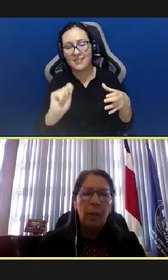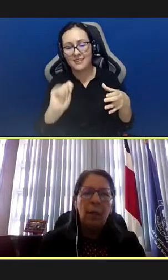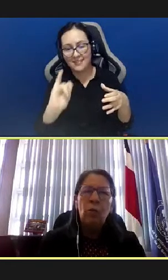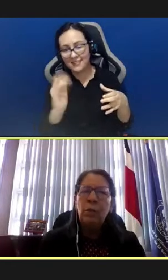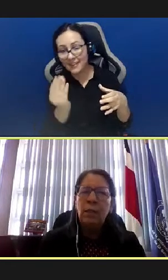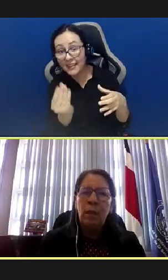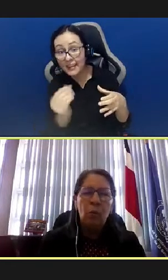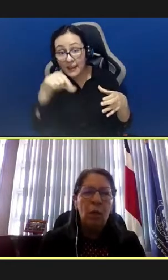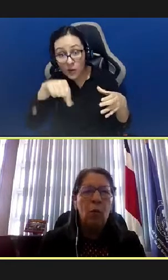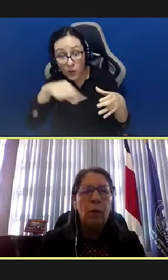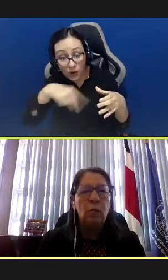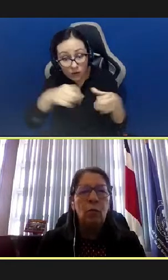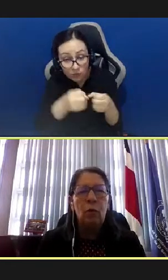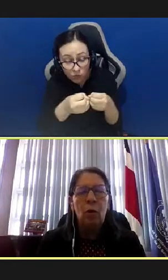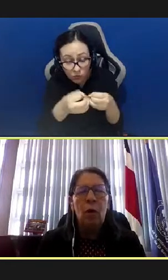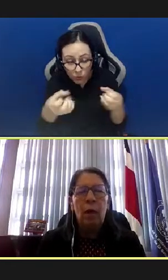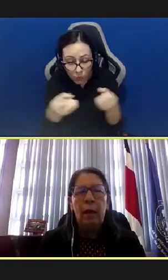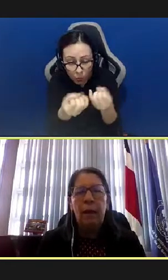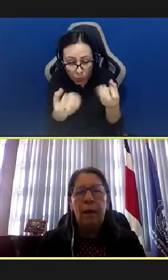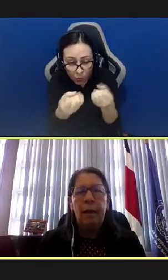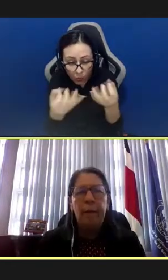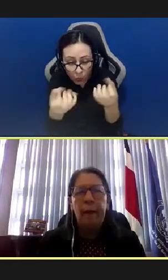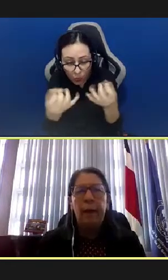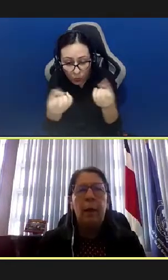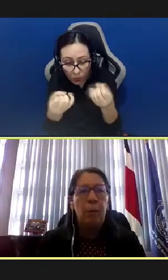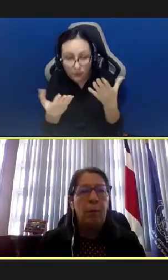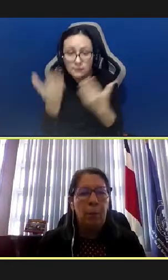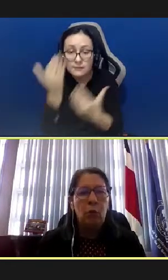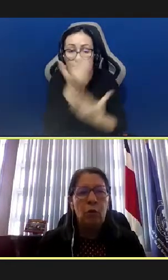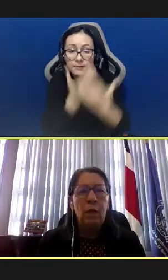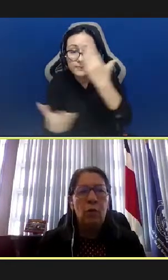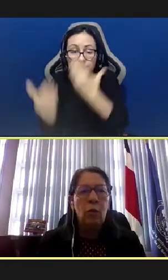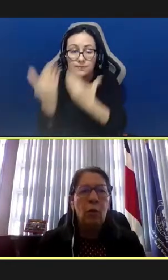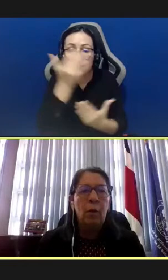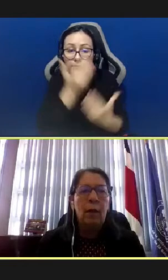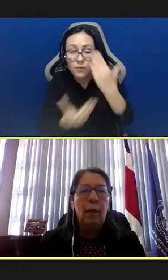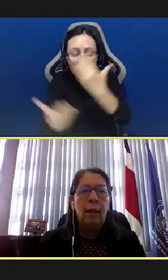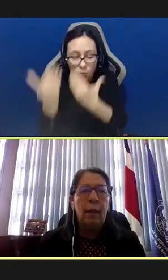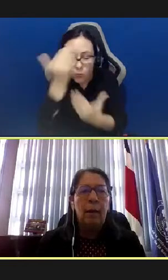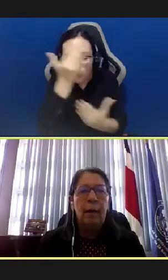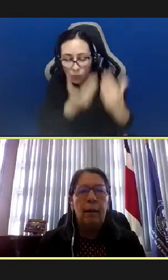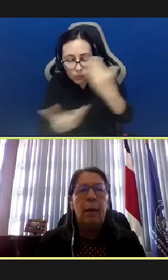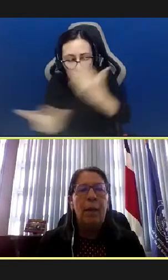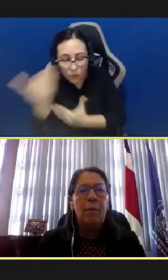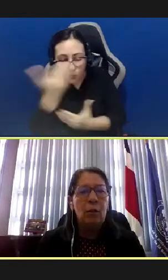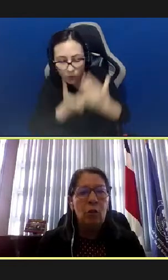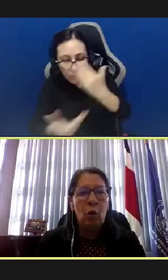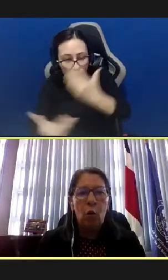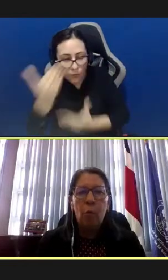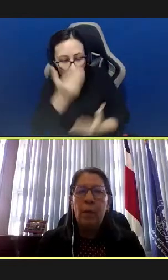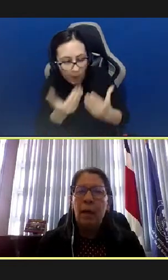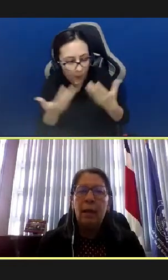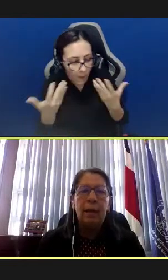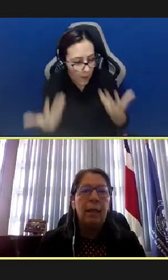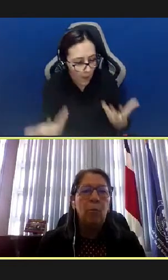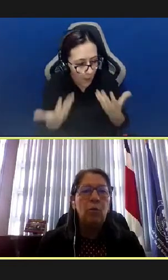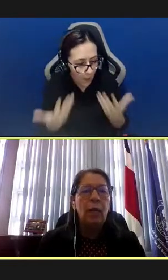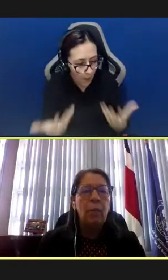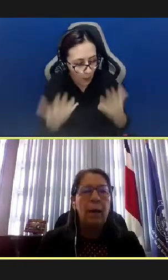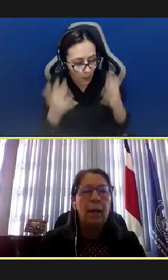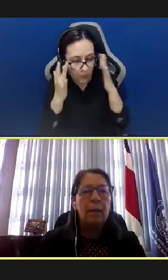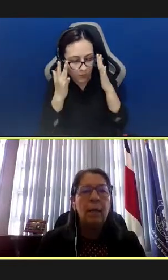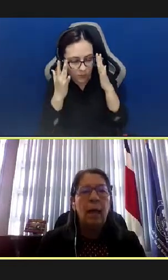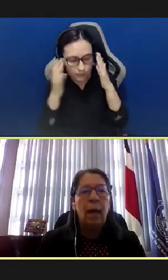we wanted, of course, to measure these communities. So we had a survey conducted, the